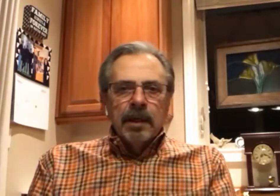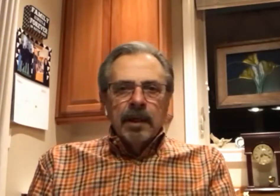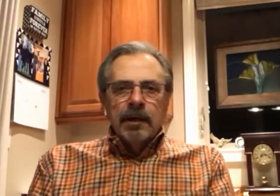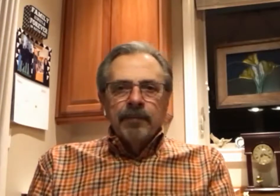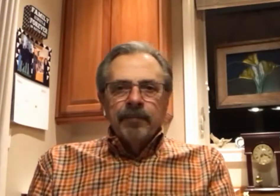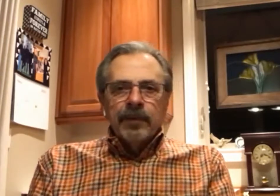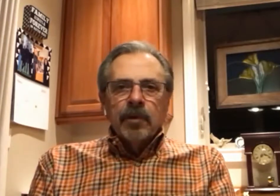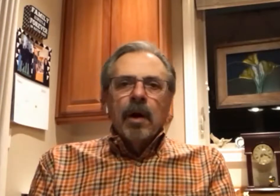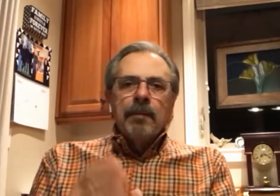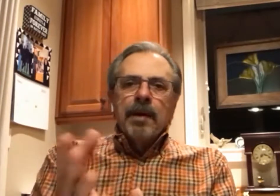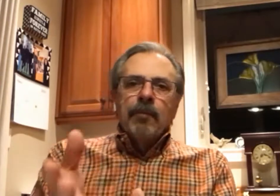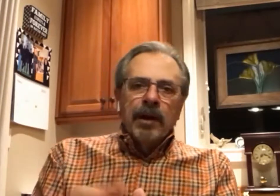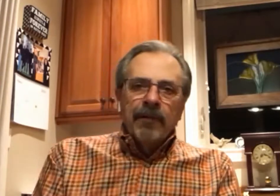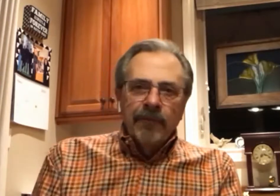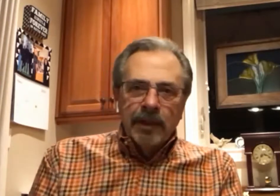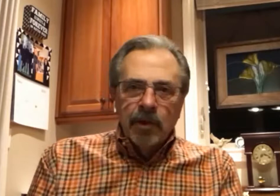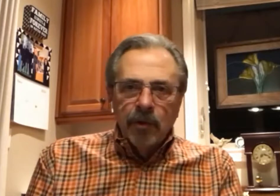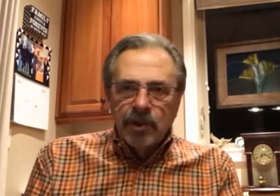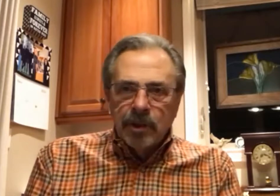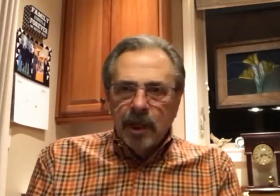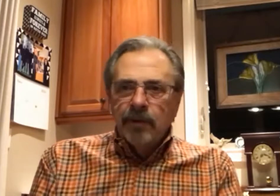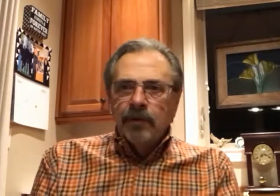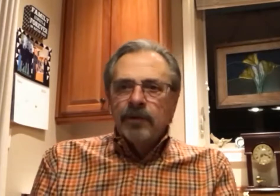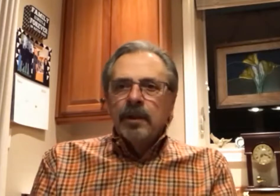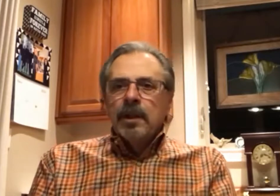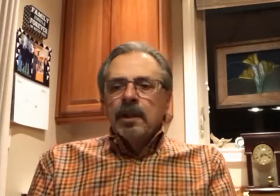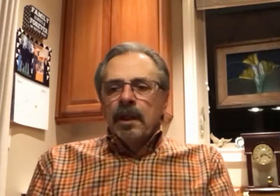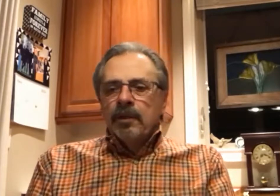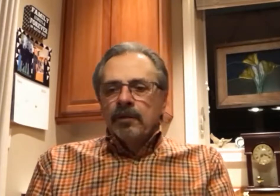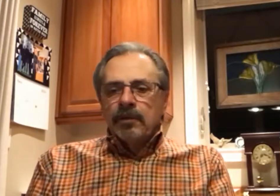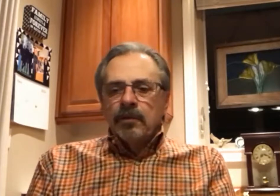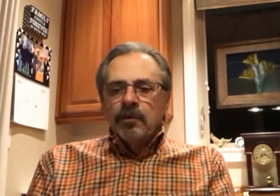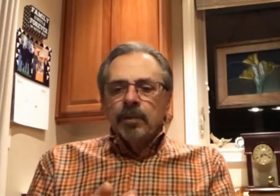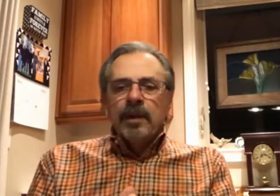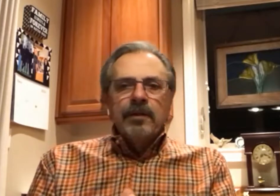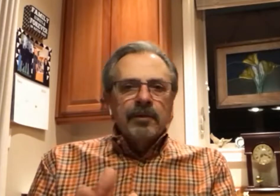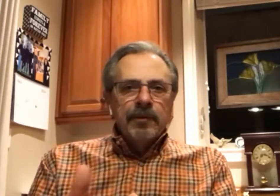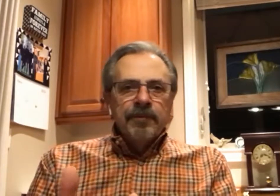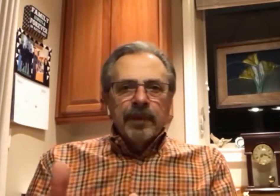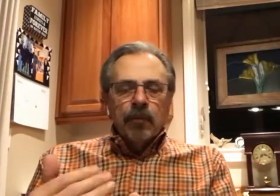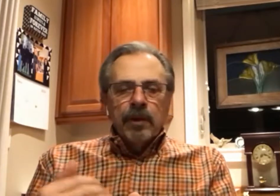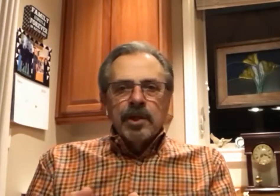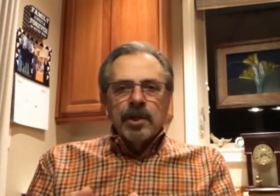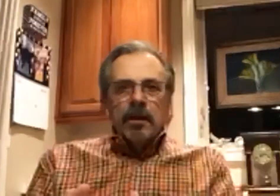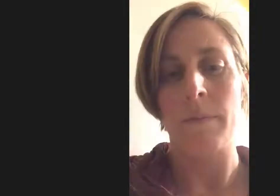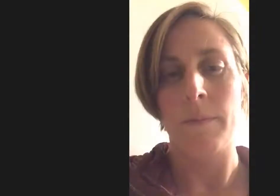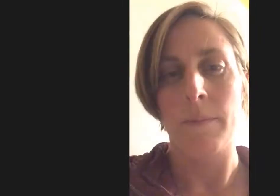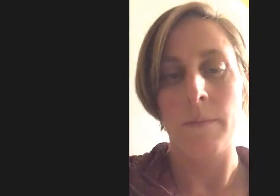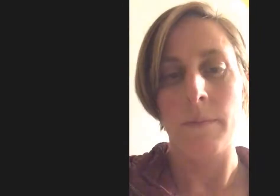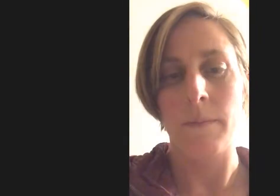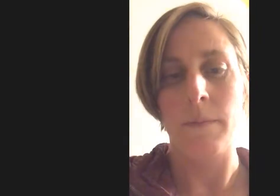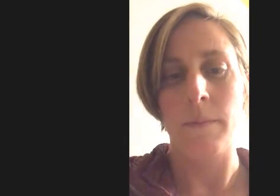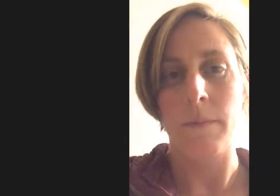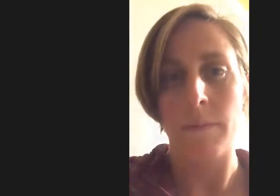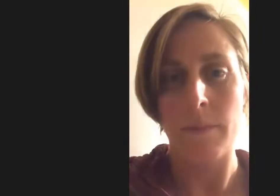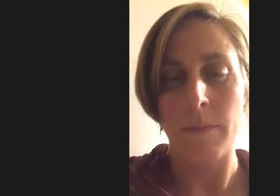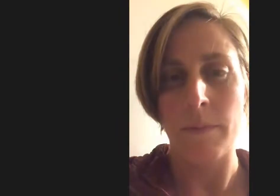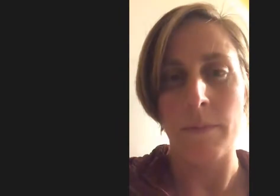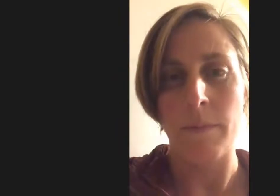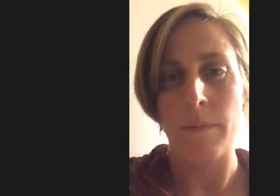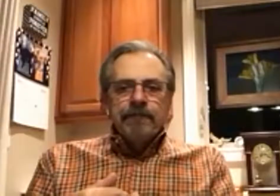22-23. So what I've encouraged others is to please reach out, email